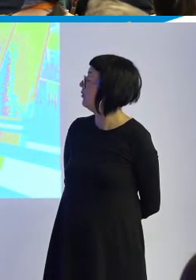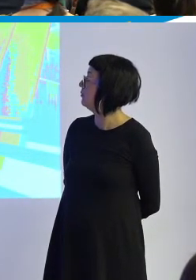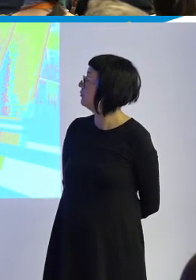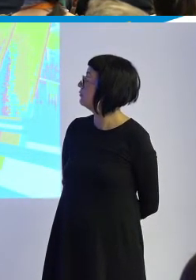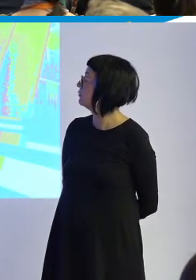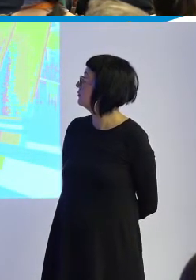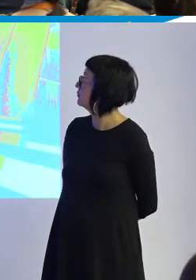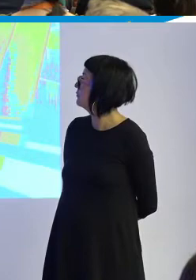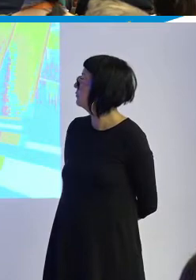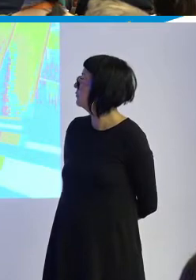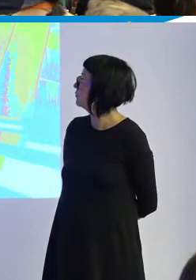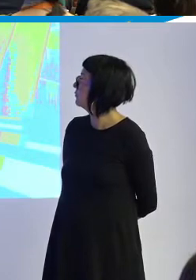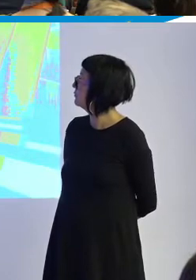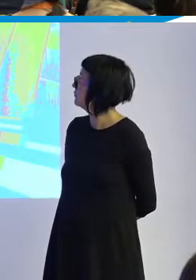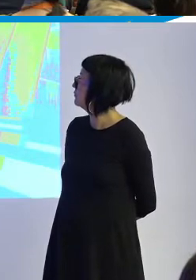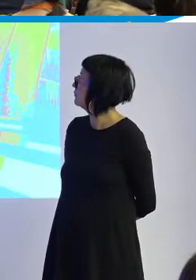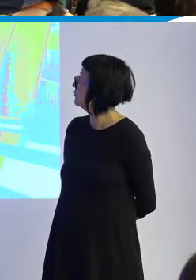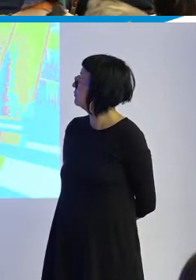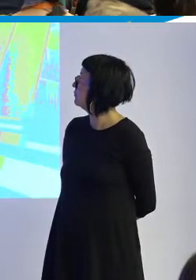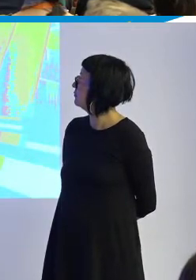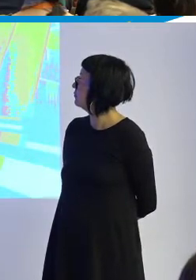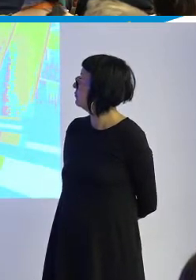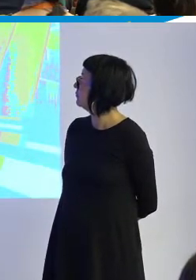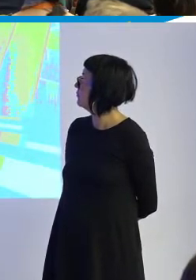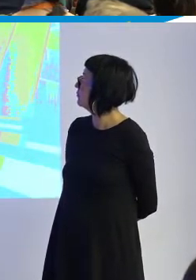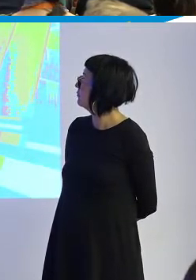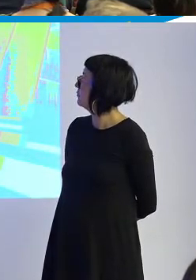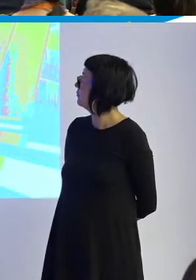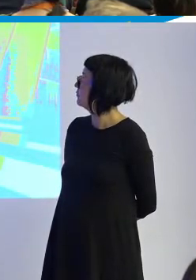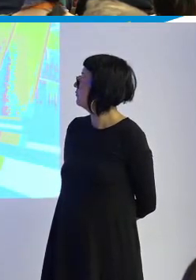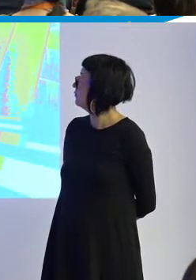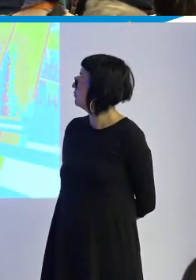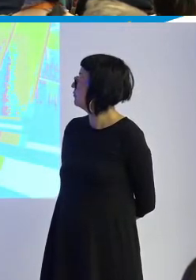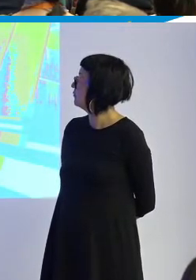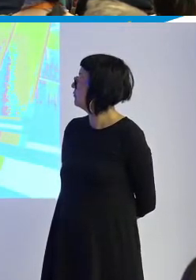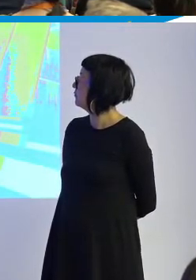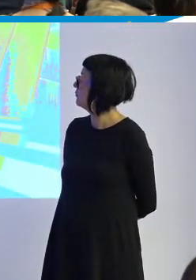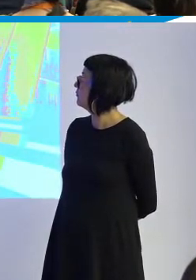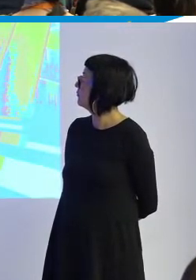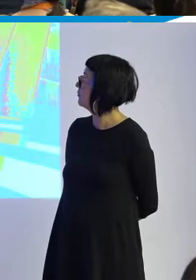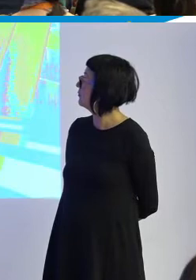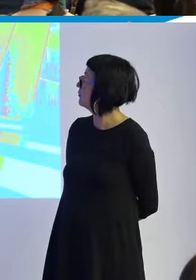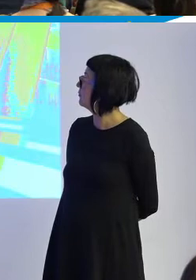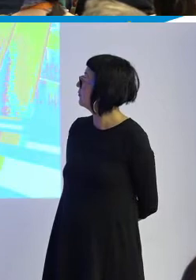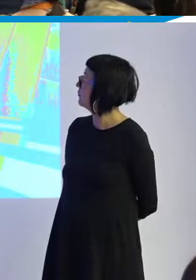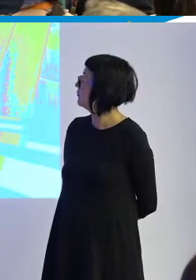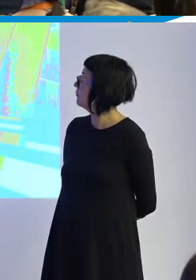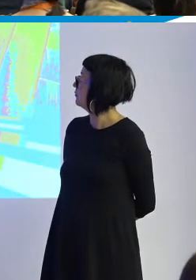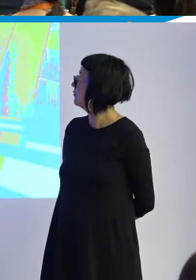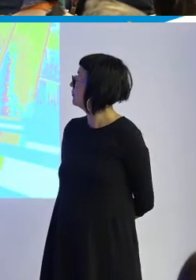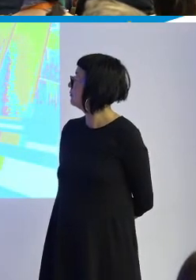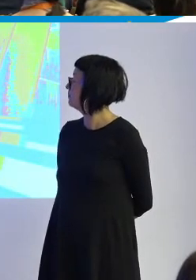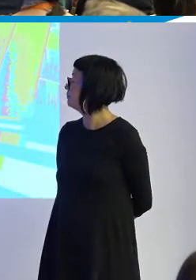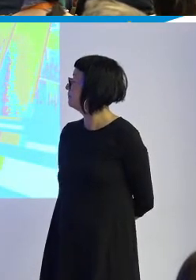AWM03 this assist suit detects the user's motion in the lower back when lifting and holding